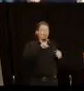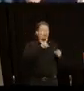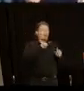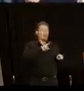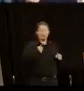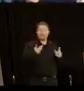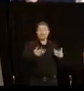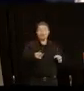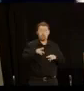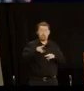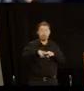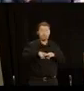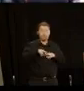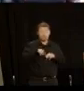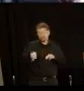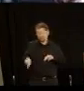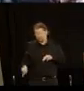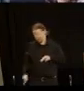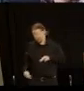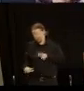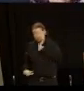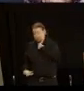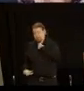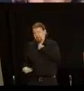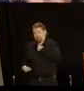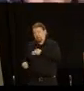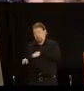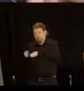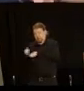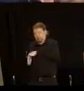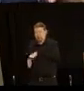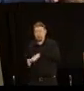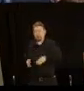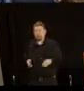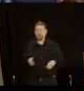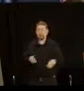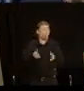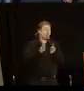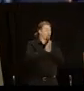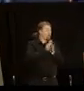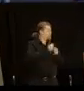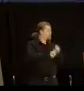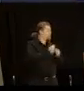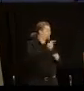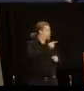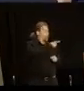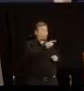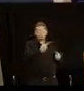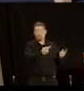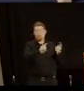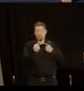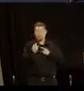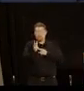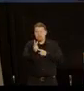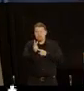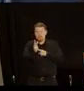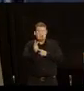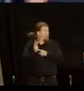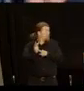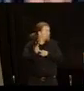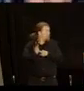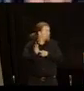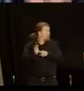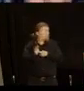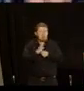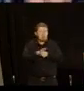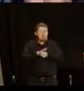get lost in the cushions. We're going to ask each of you to come up and briefly, 3 minutes, that's a long time to talk, I would